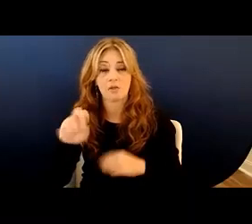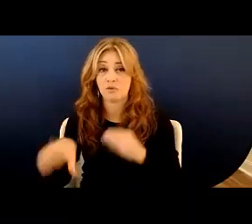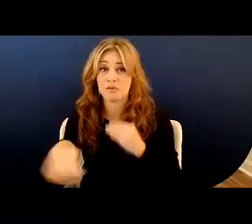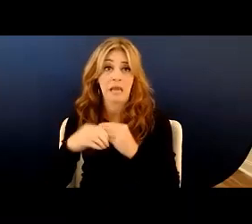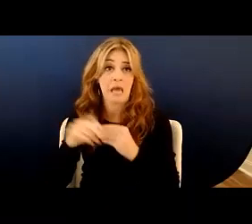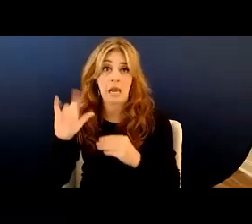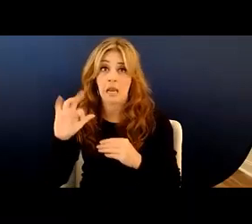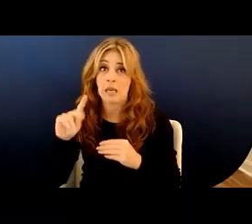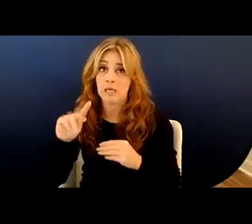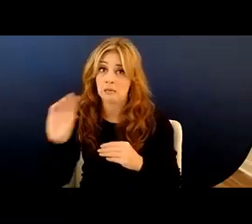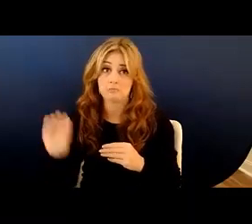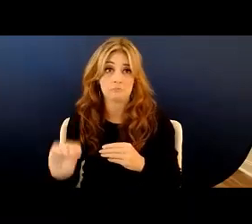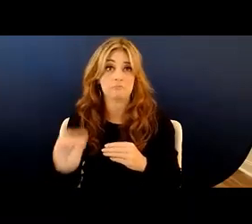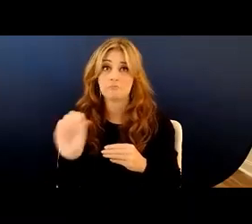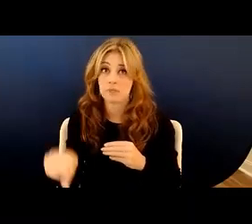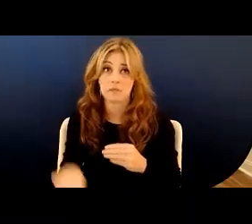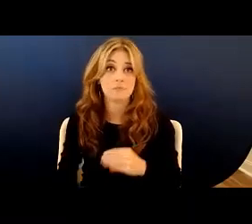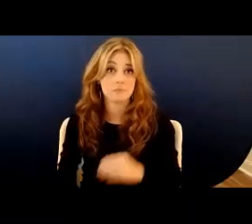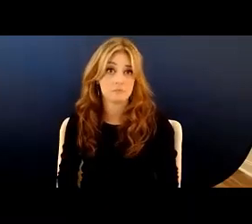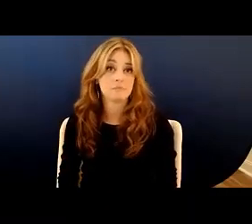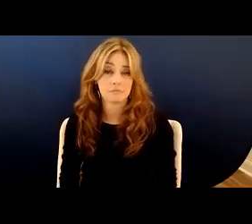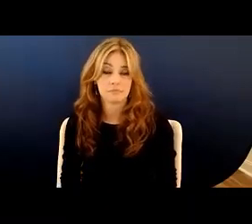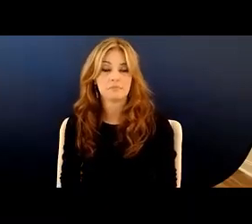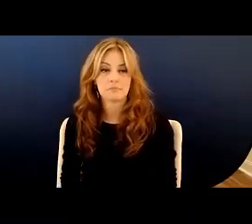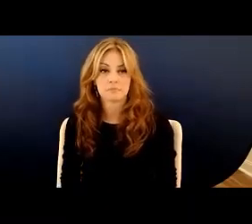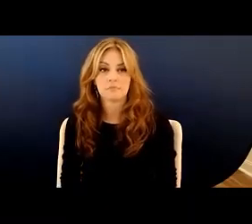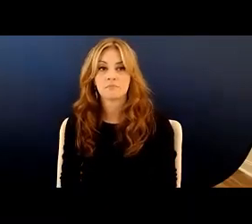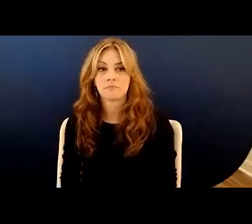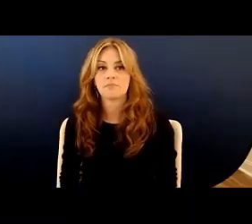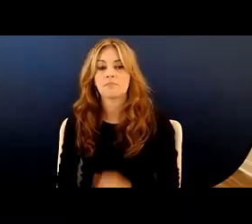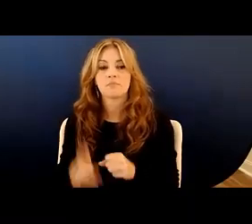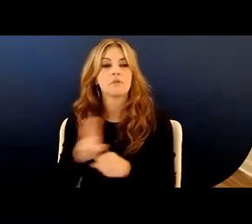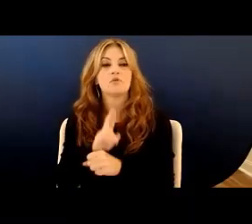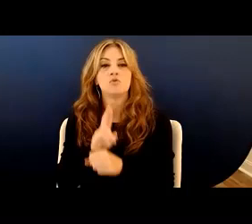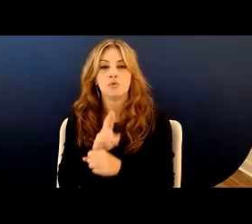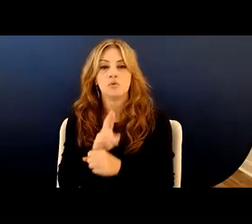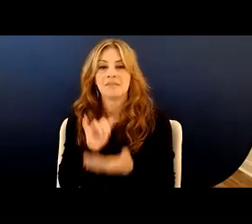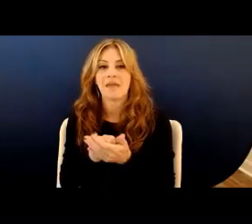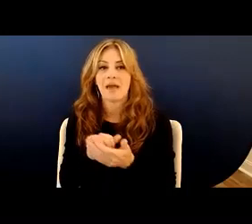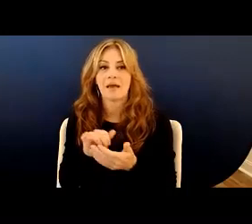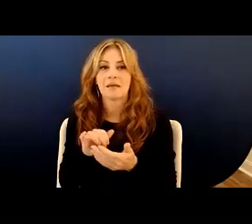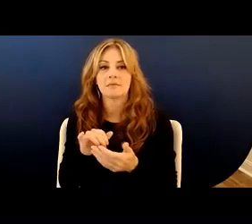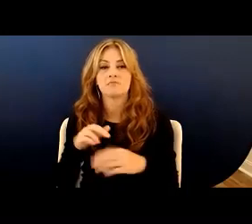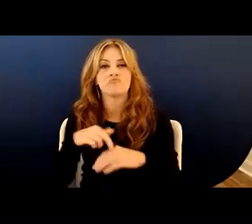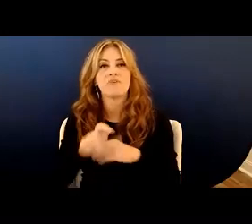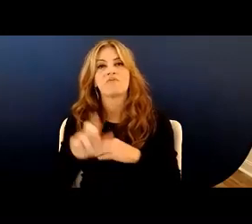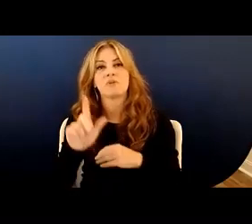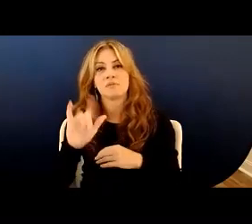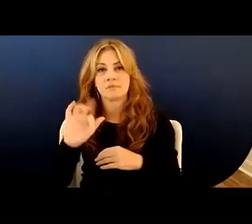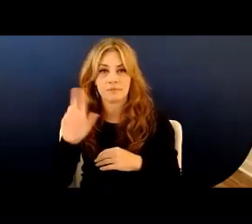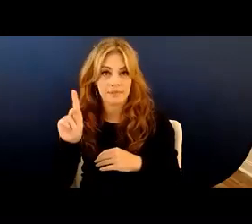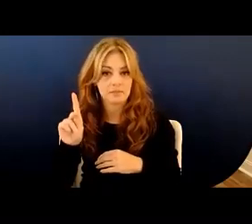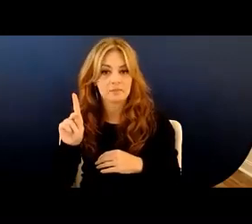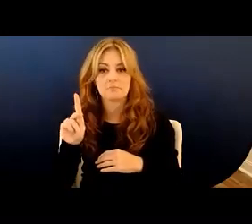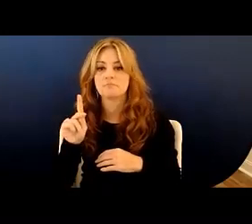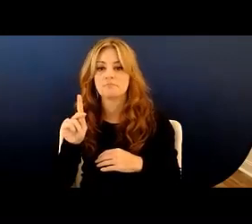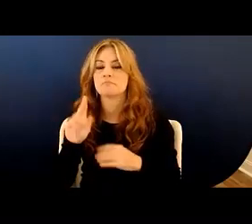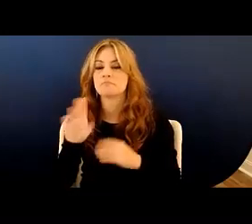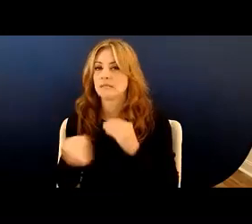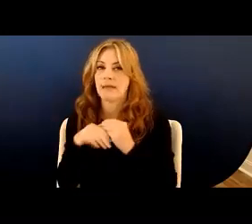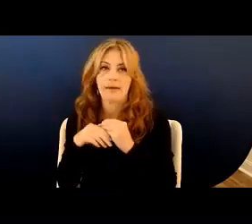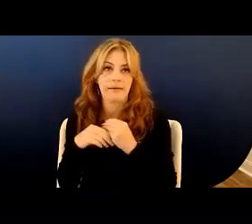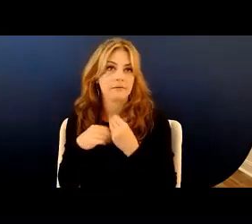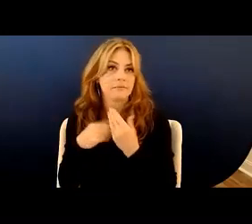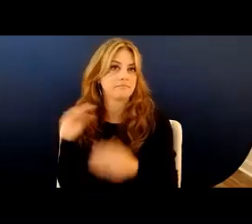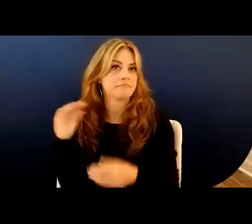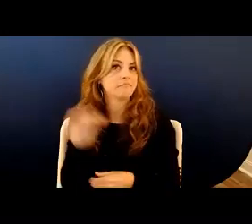them here also. So use the reference link and just add the link